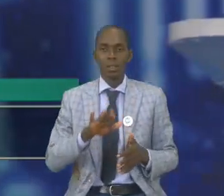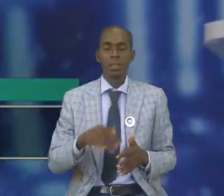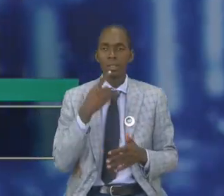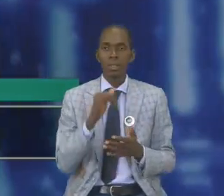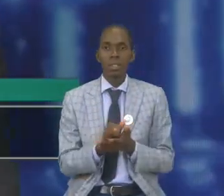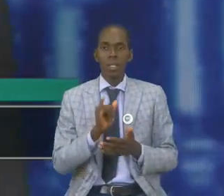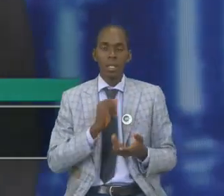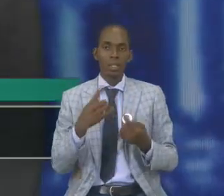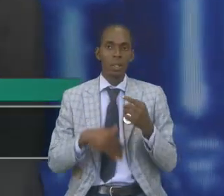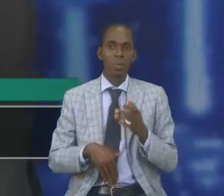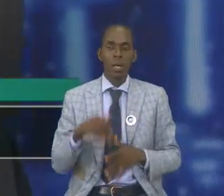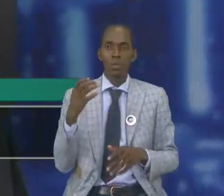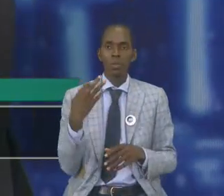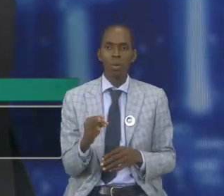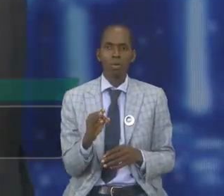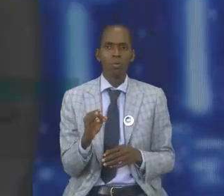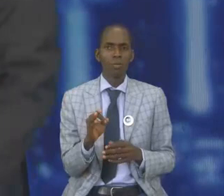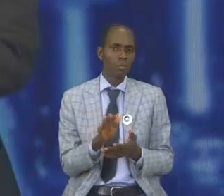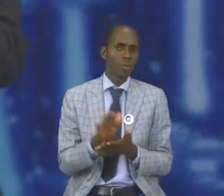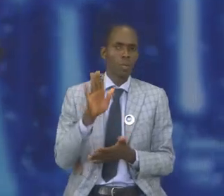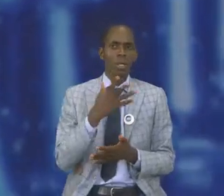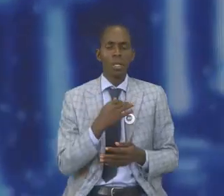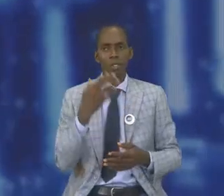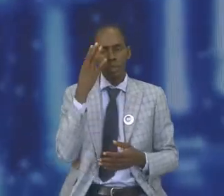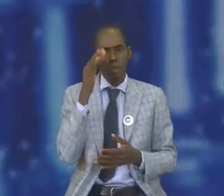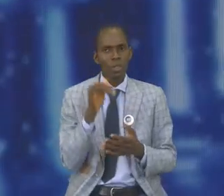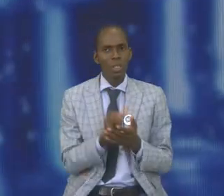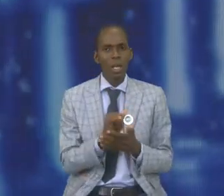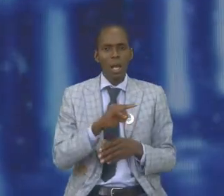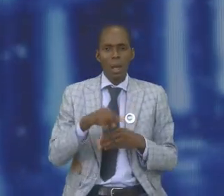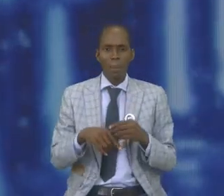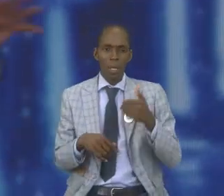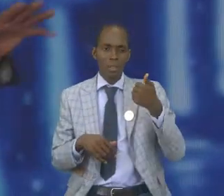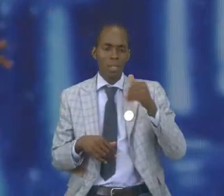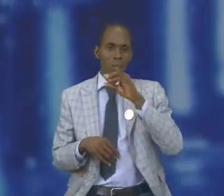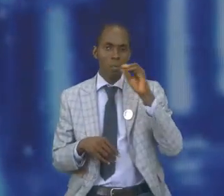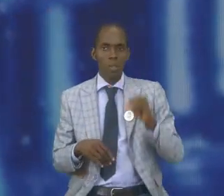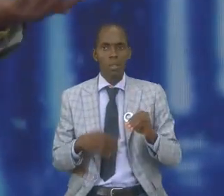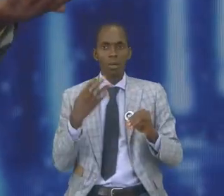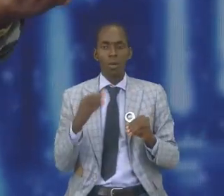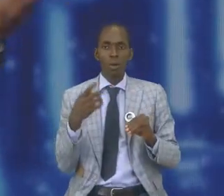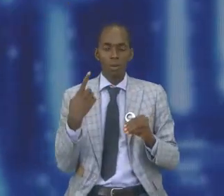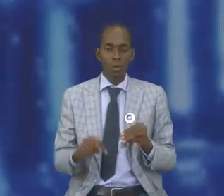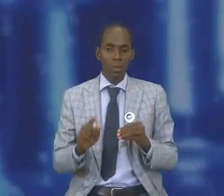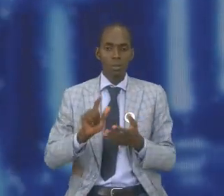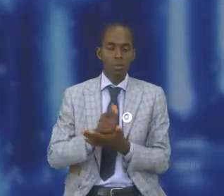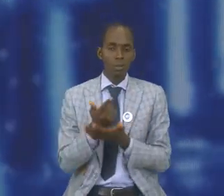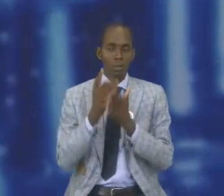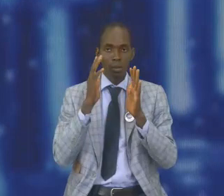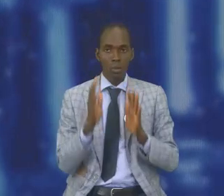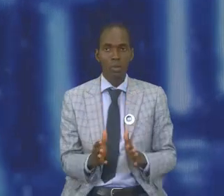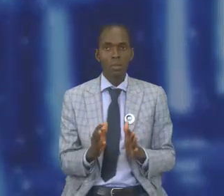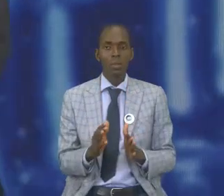out of college and I knew that only about 10% of the the graduates are employed in